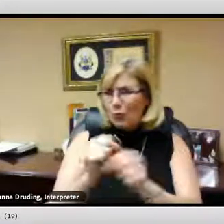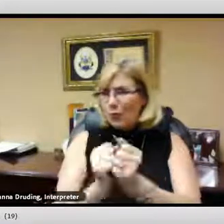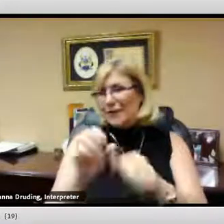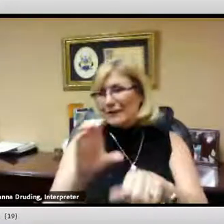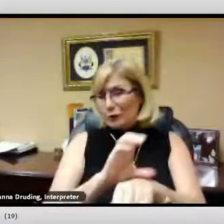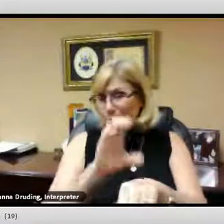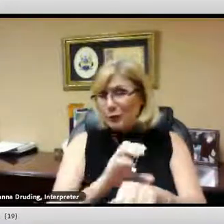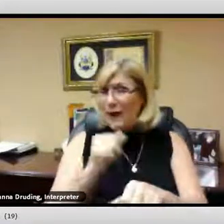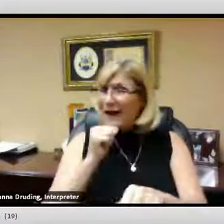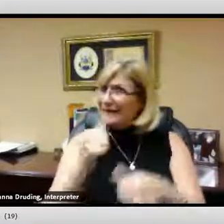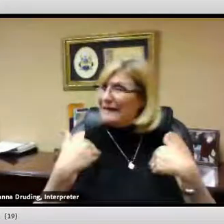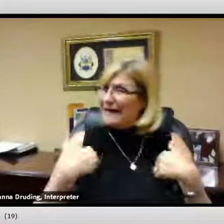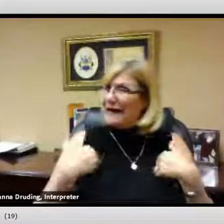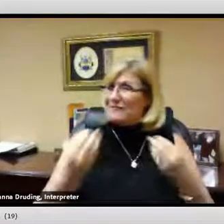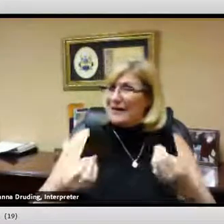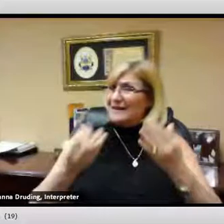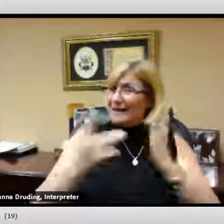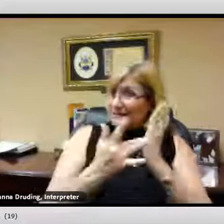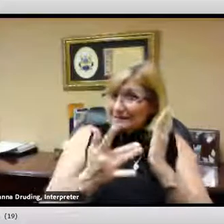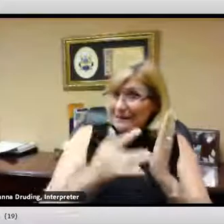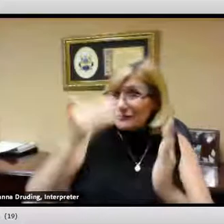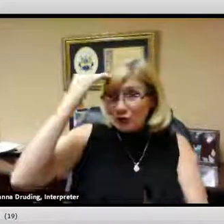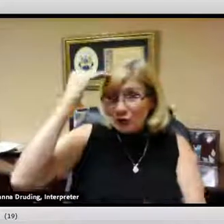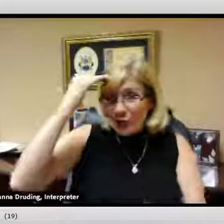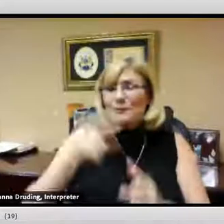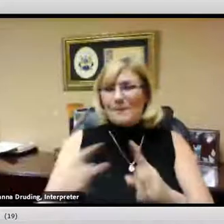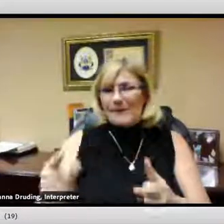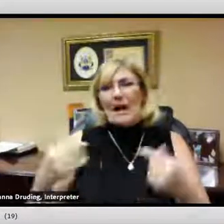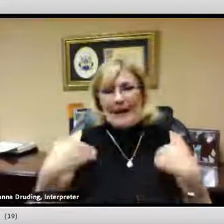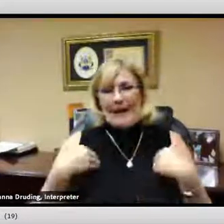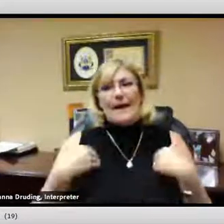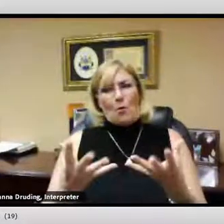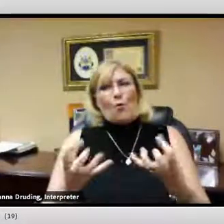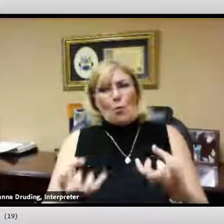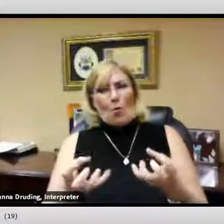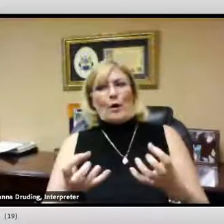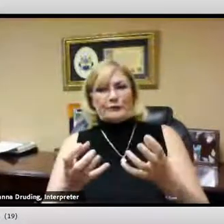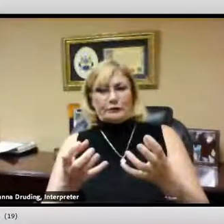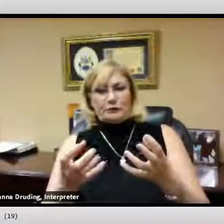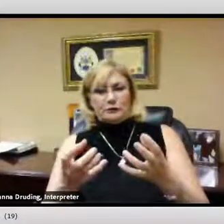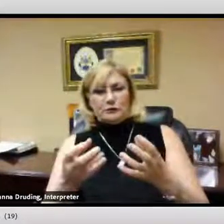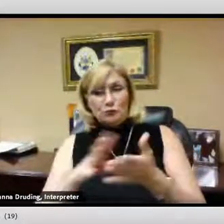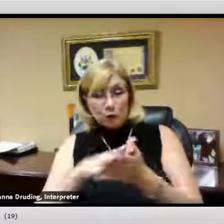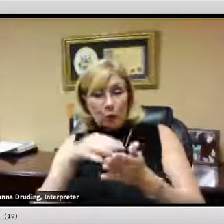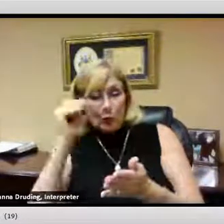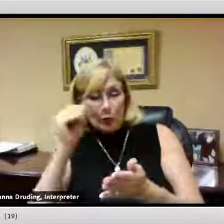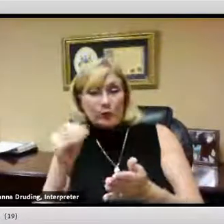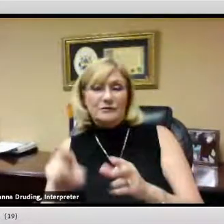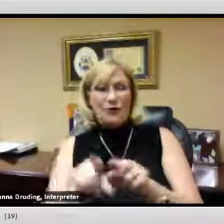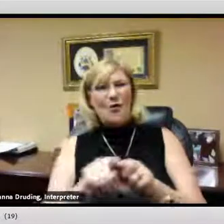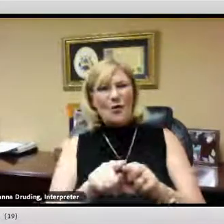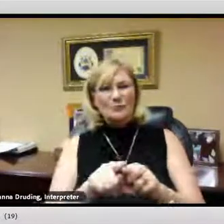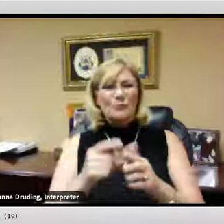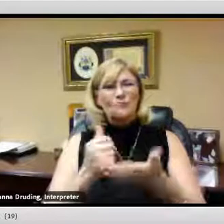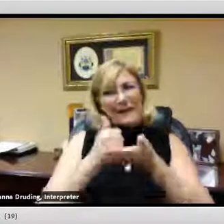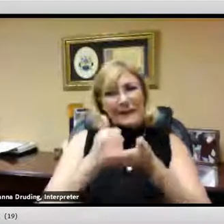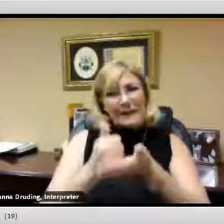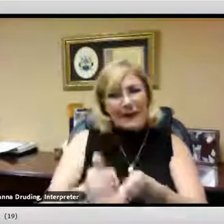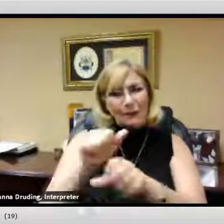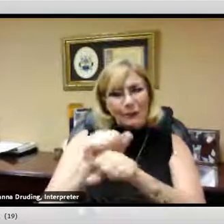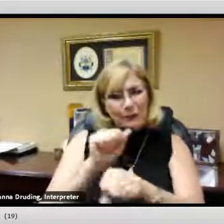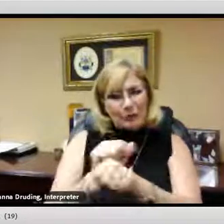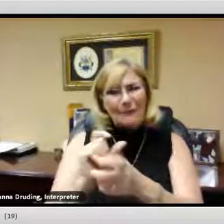of the technical knowledge, I had the desire to learn. And so that was important too. And it kind of helped the